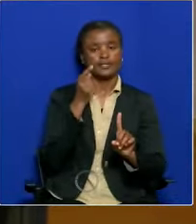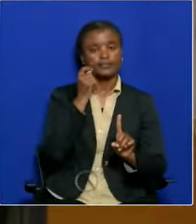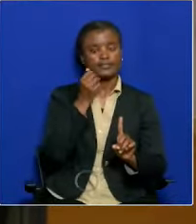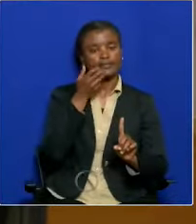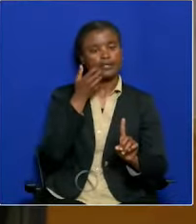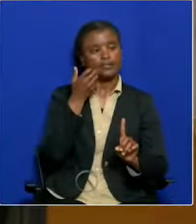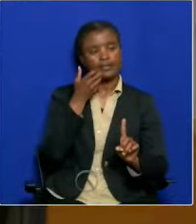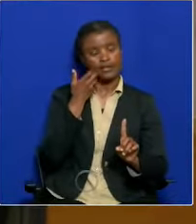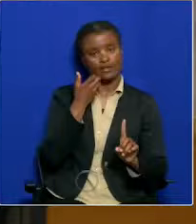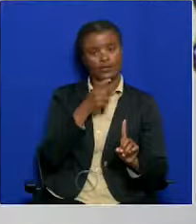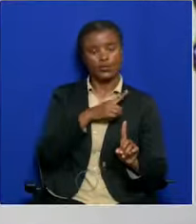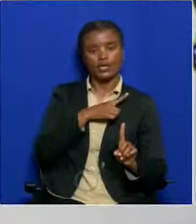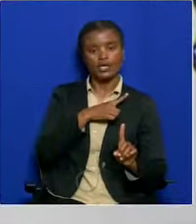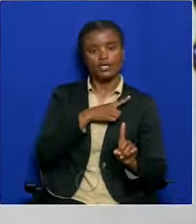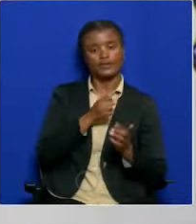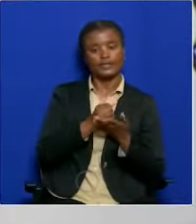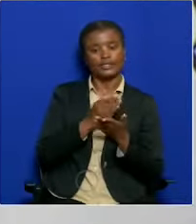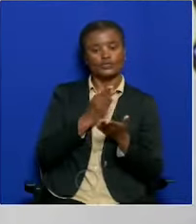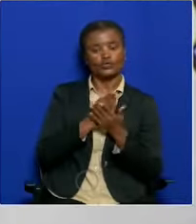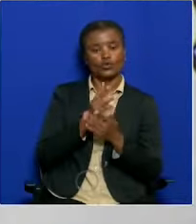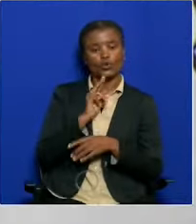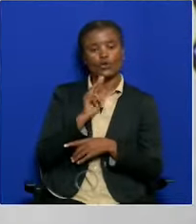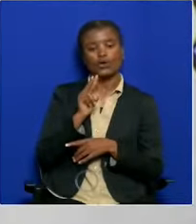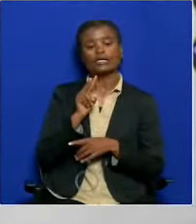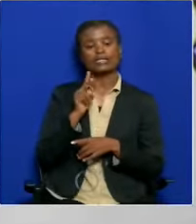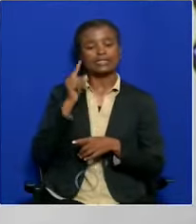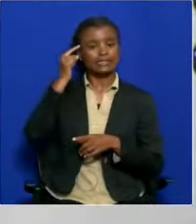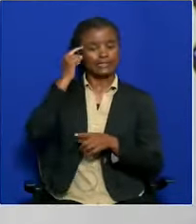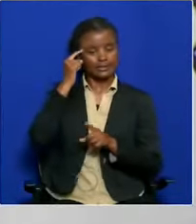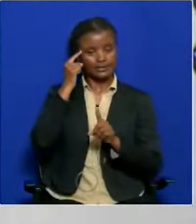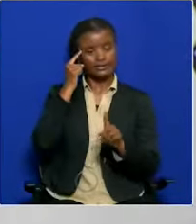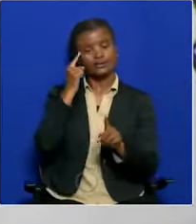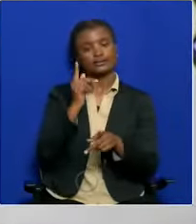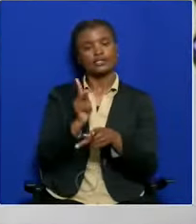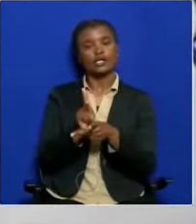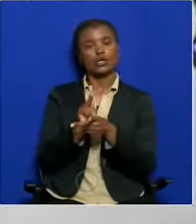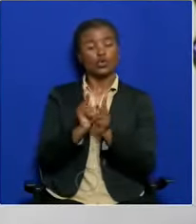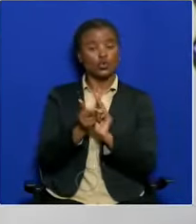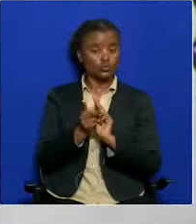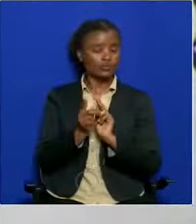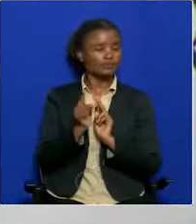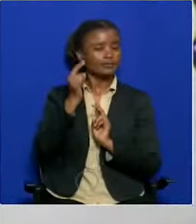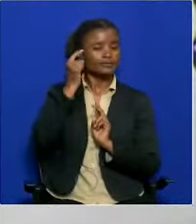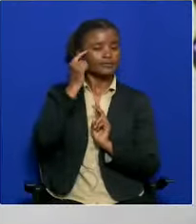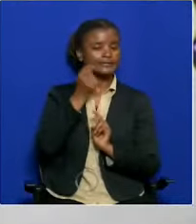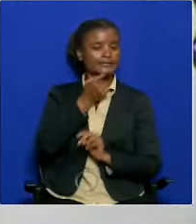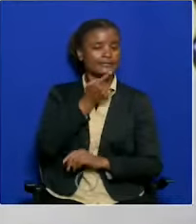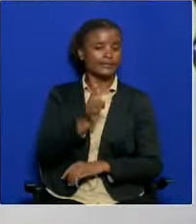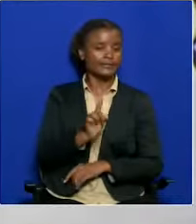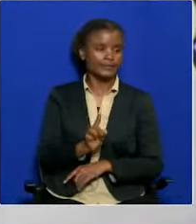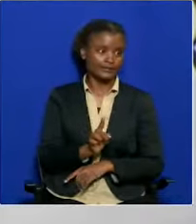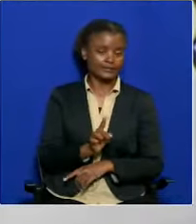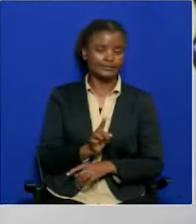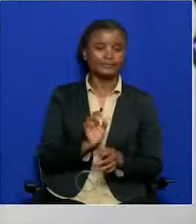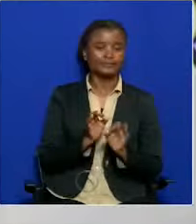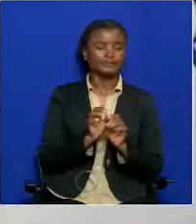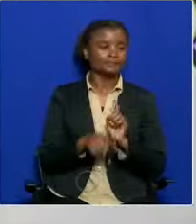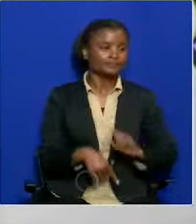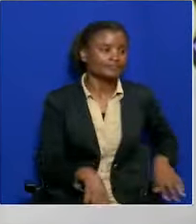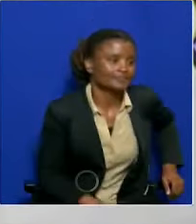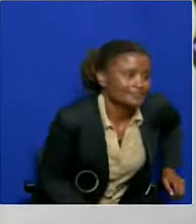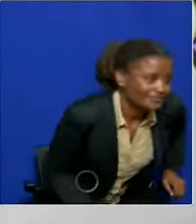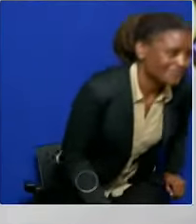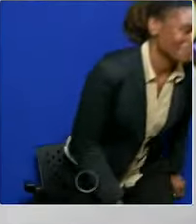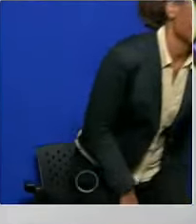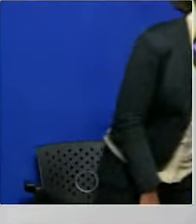like a loan. What do you say to that? I'm saying it's incorrect. You know, if I